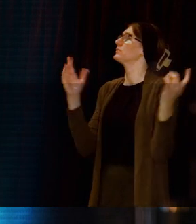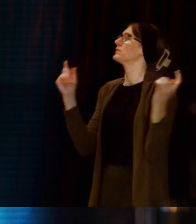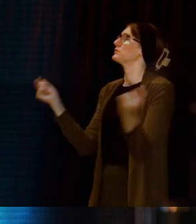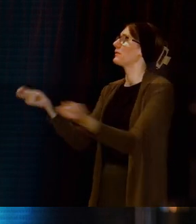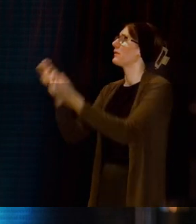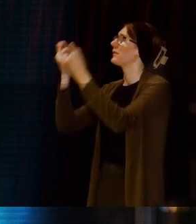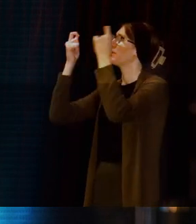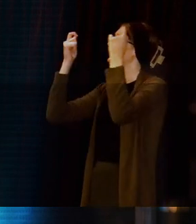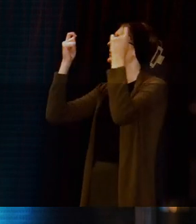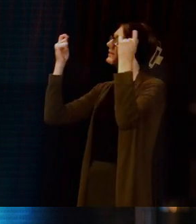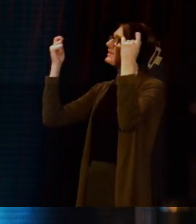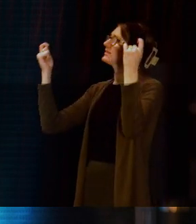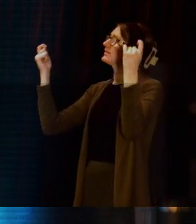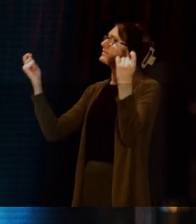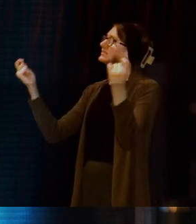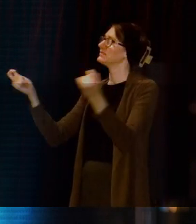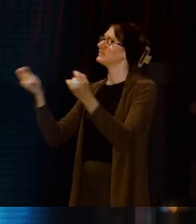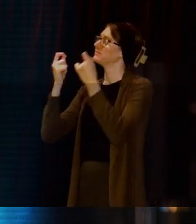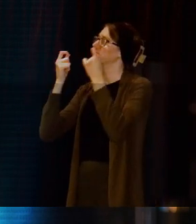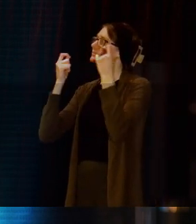flight. Glory to